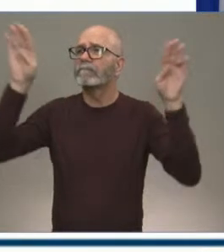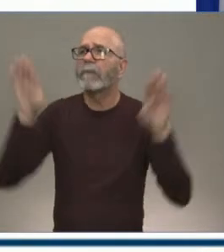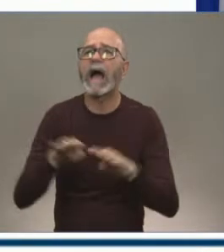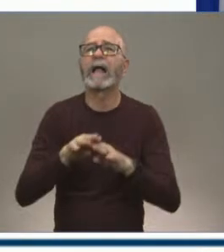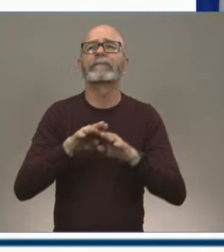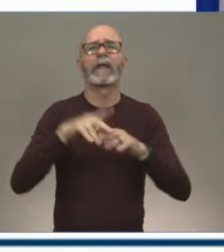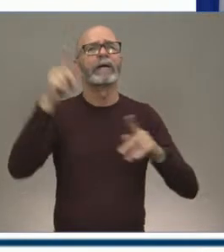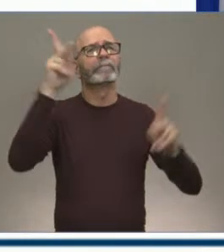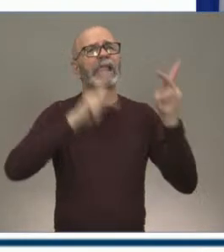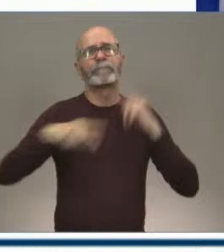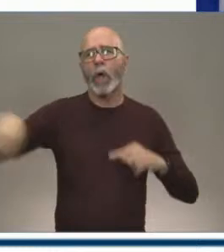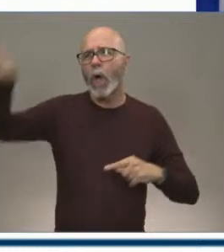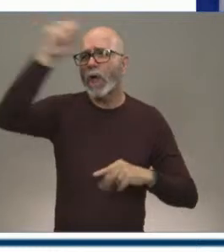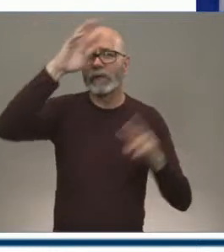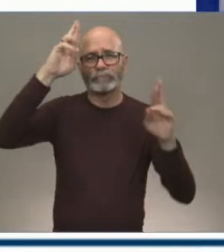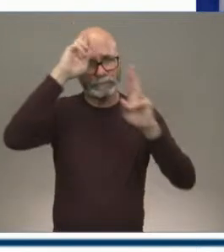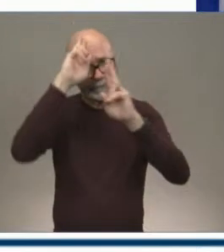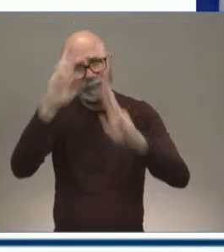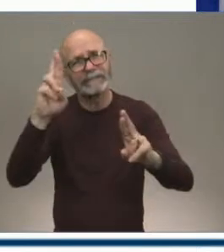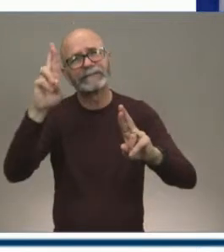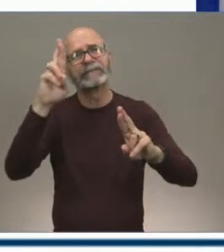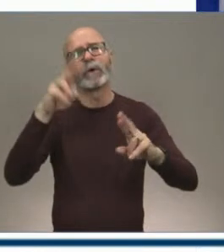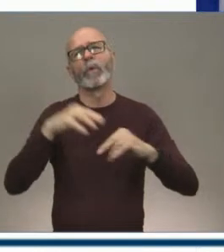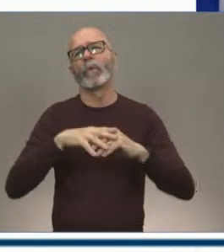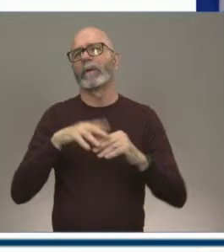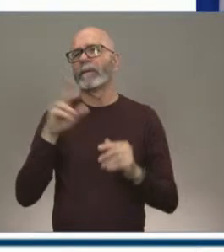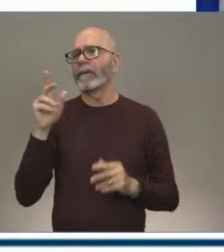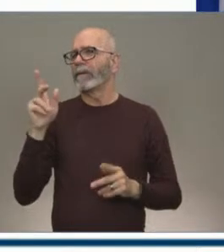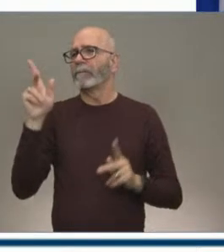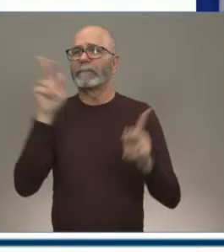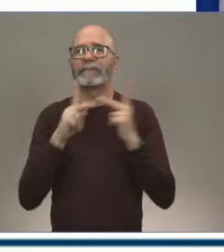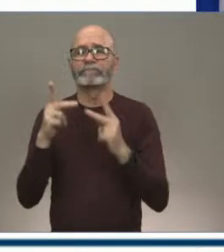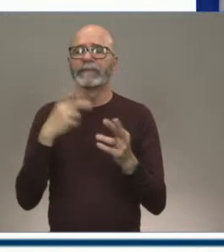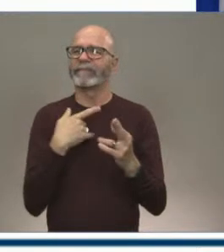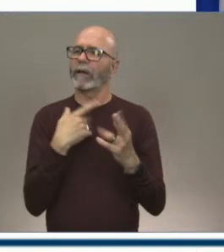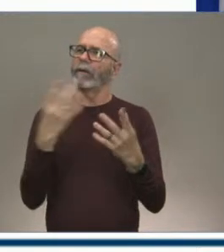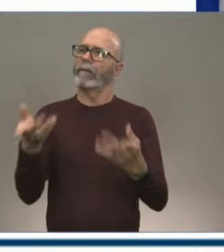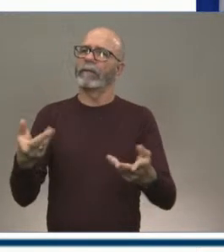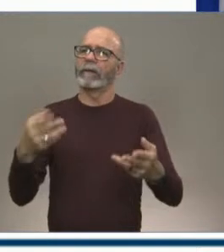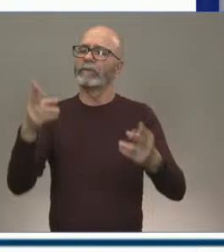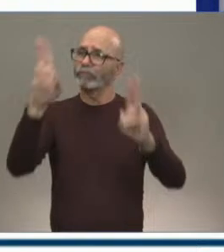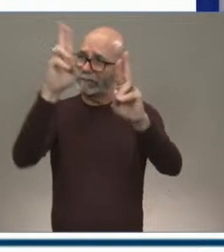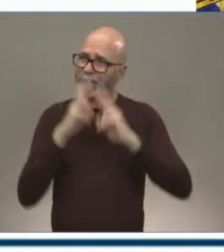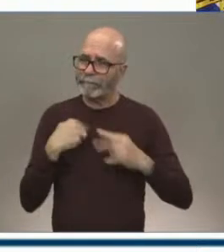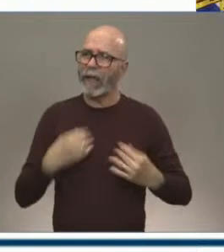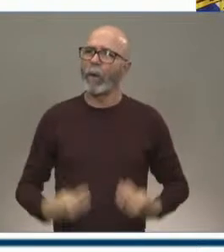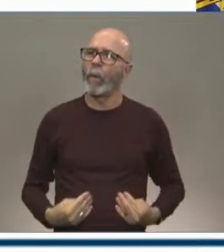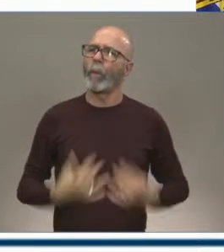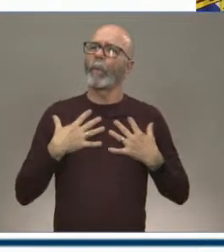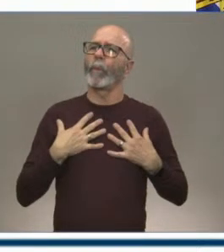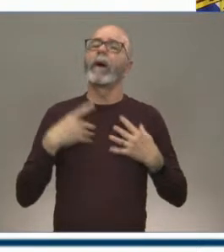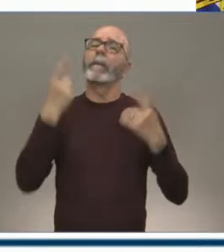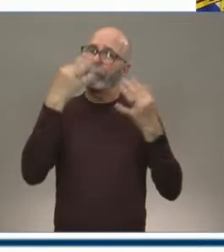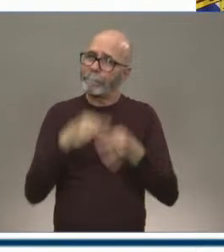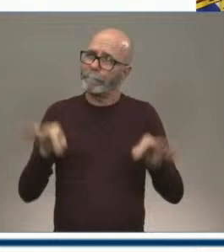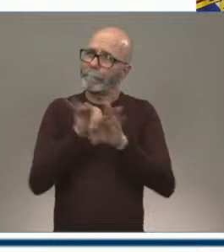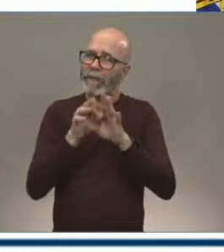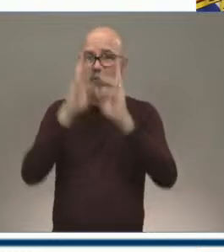great deal, and I respect them enough that I will make sure I communicate to them first. Go ahead with your follow-up, Lindsay.